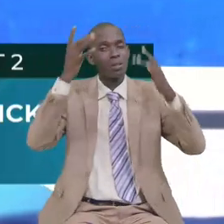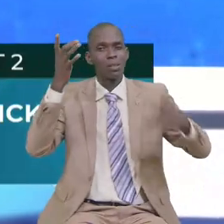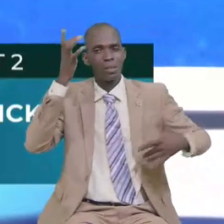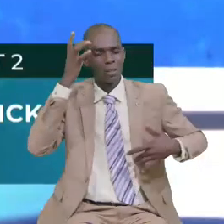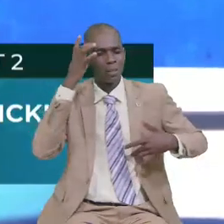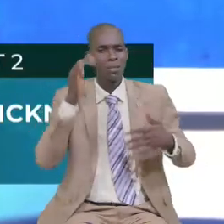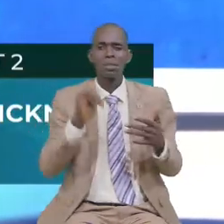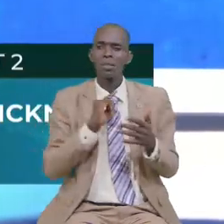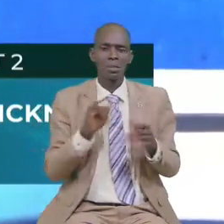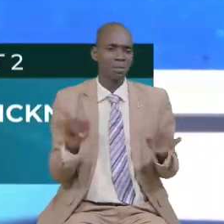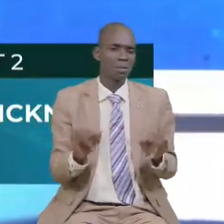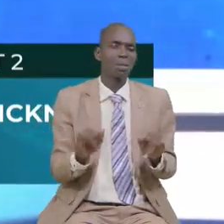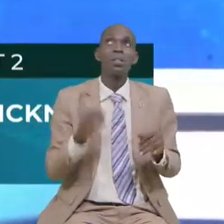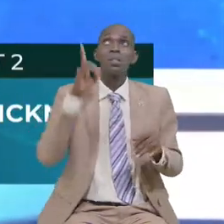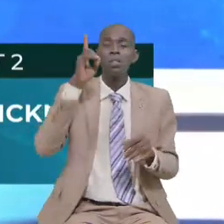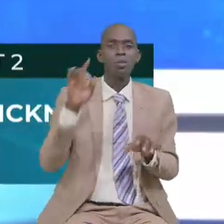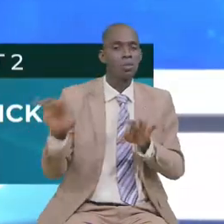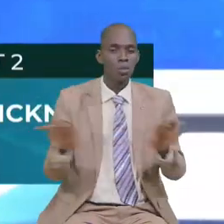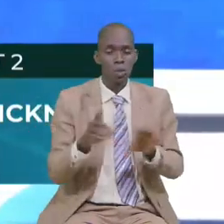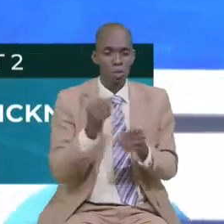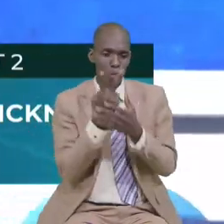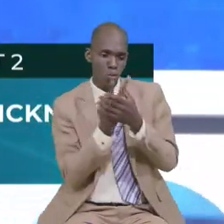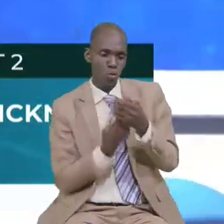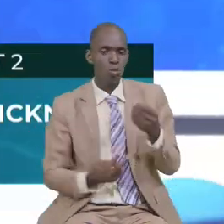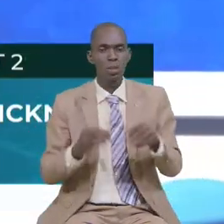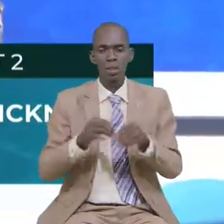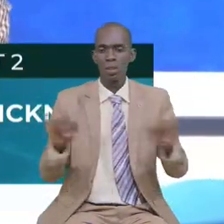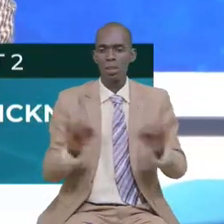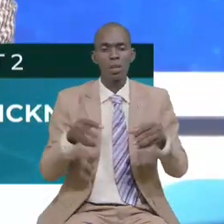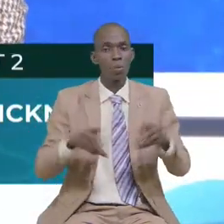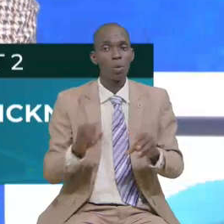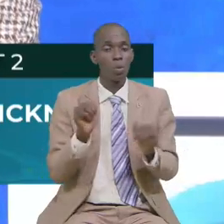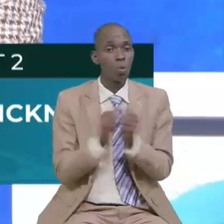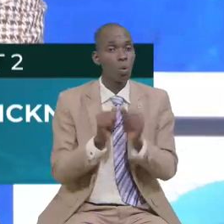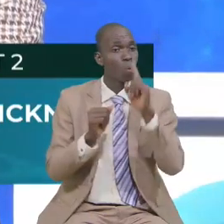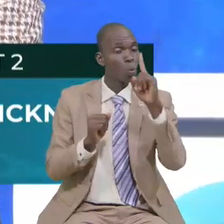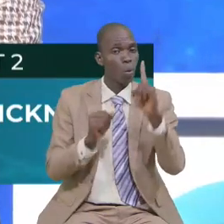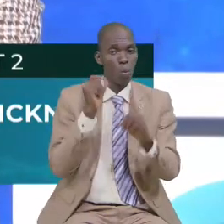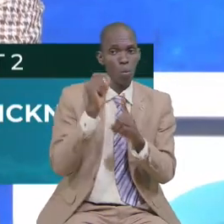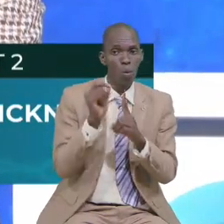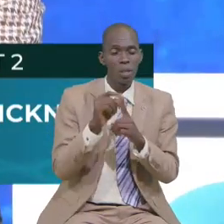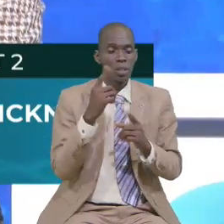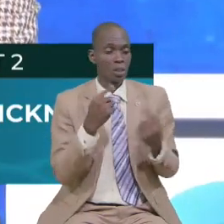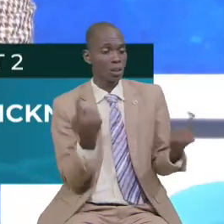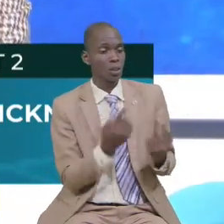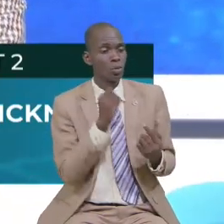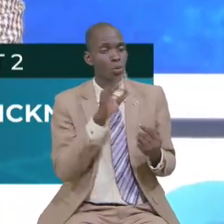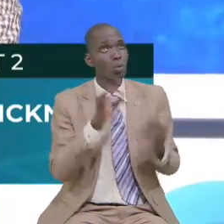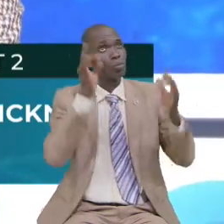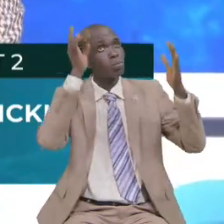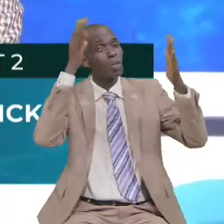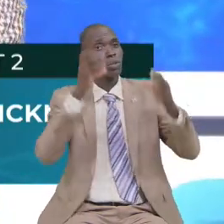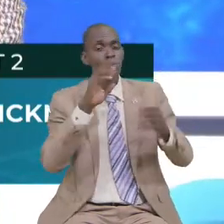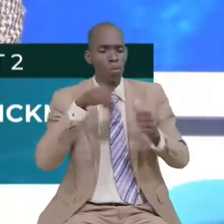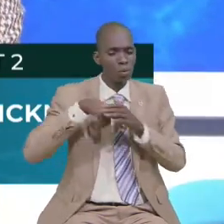It does the two in the same way. With one word, the sin, so terrible, so deep, so